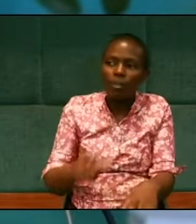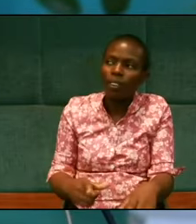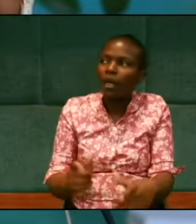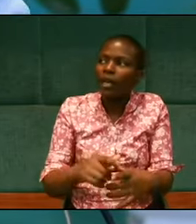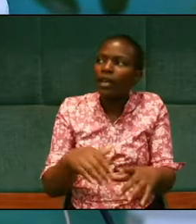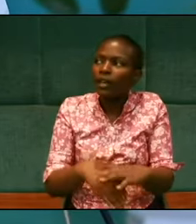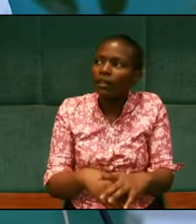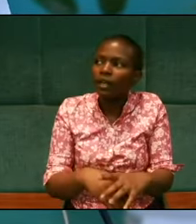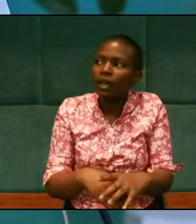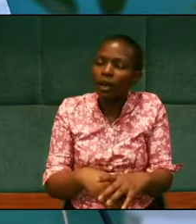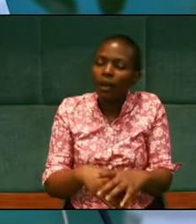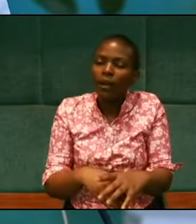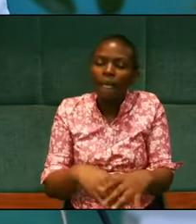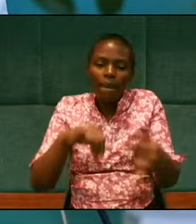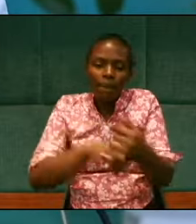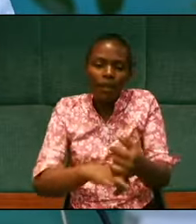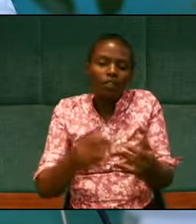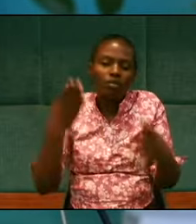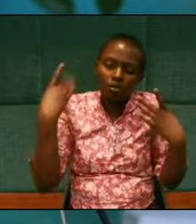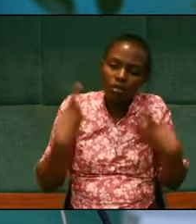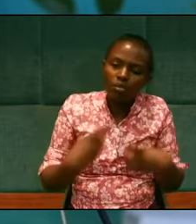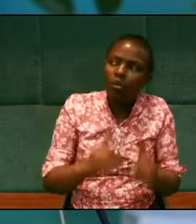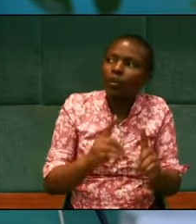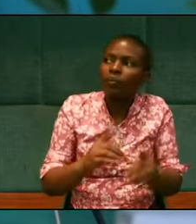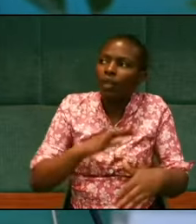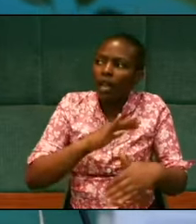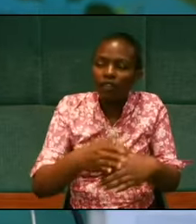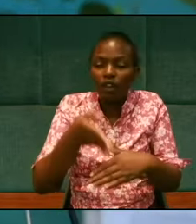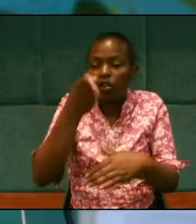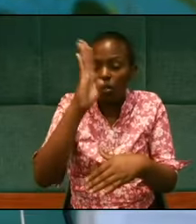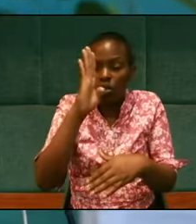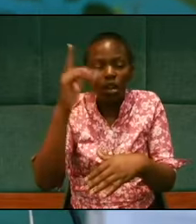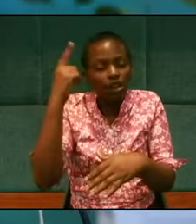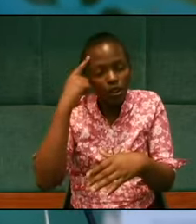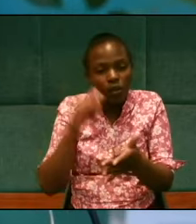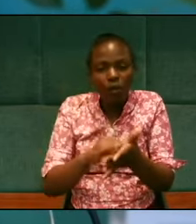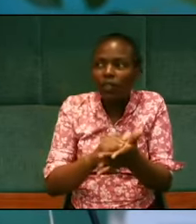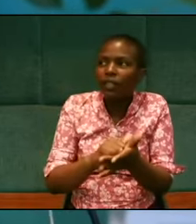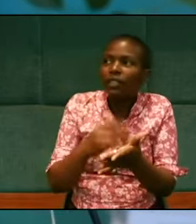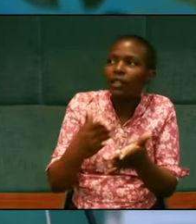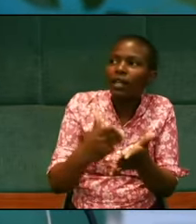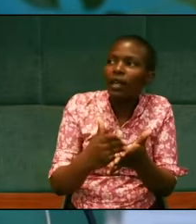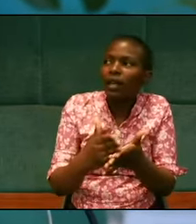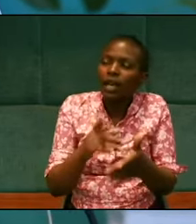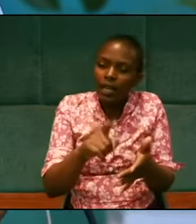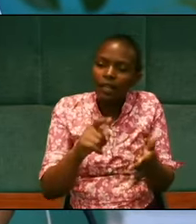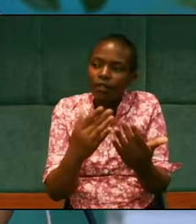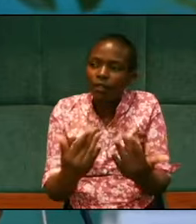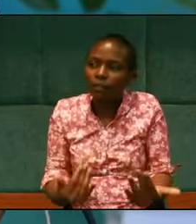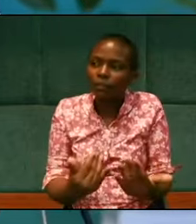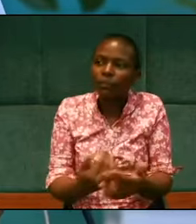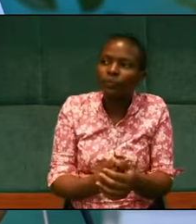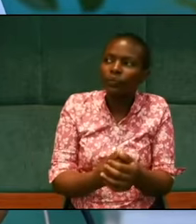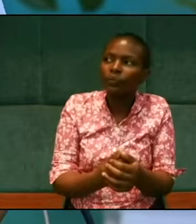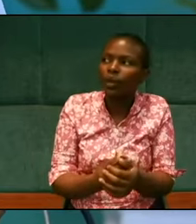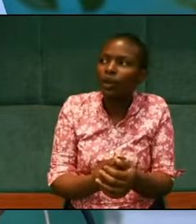birthed only after God noticed that the needful things for the harmonious living of our planet was in